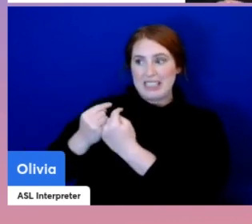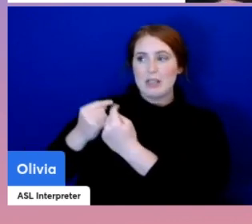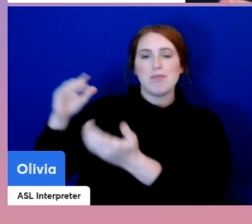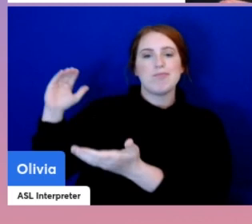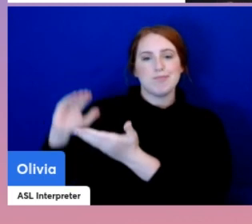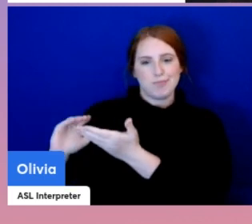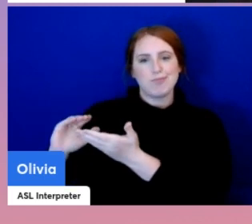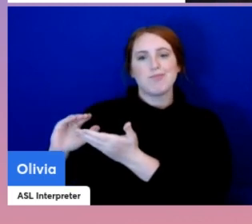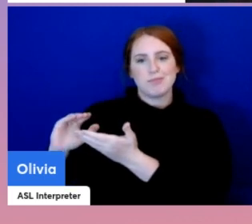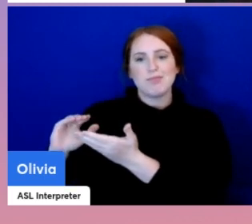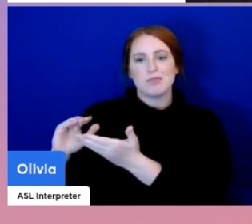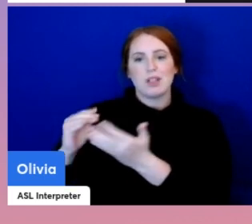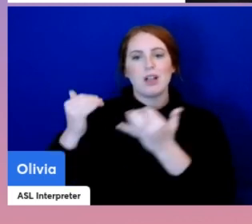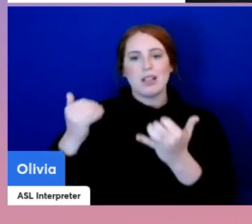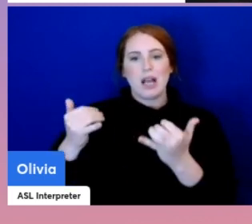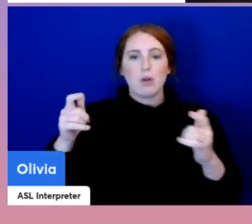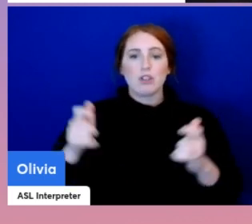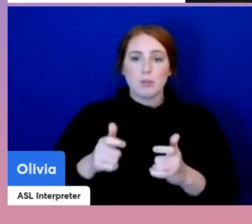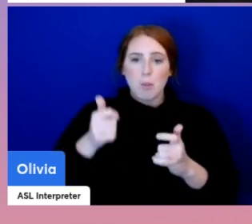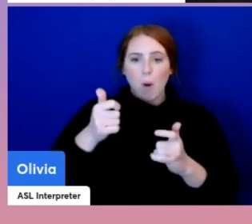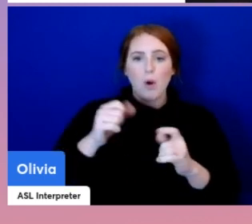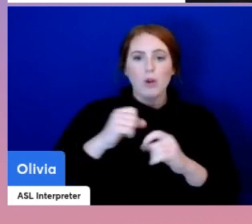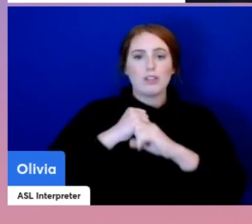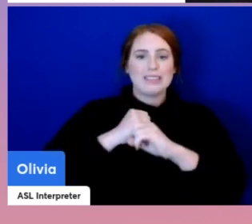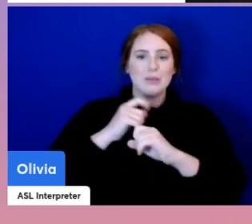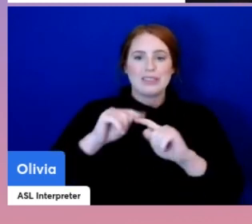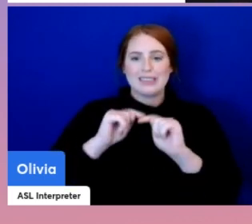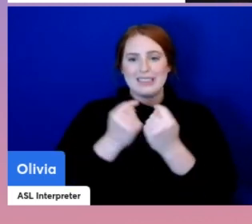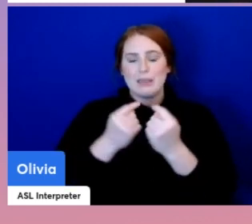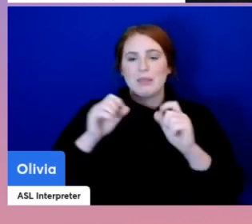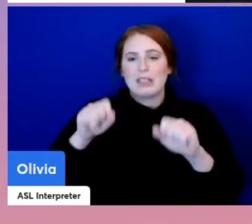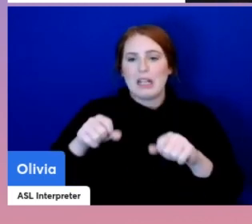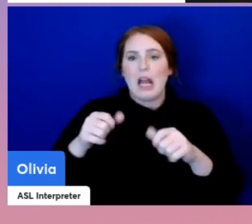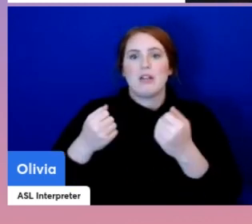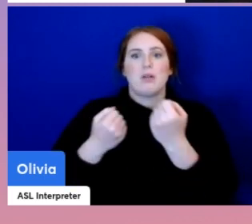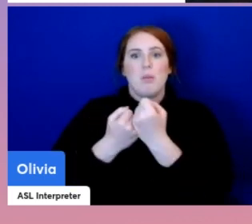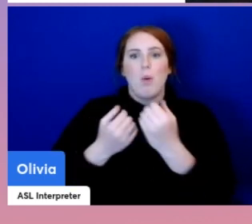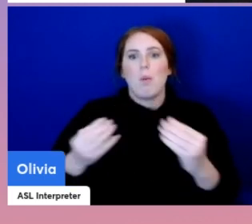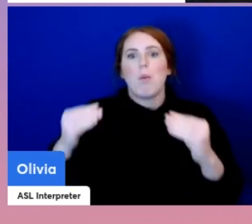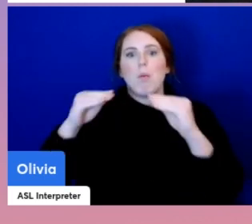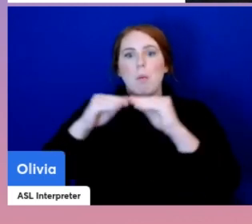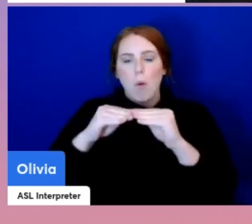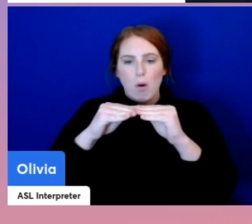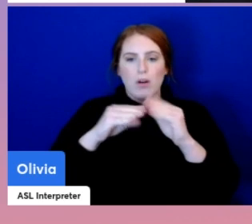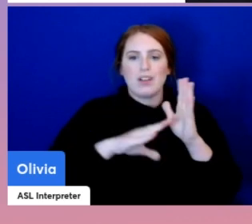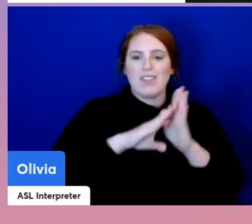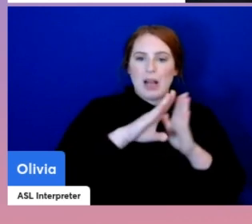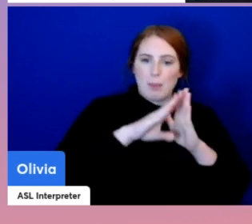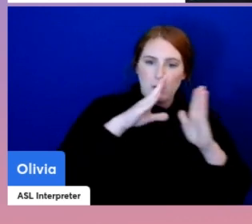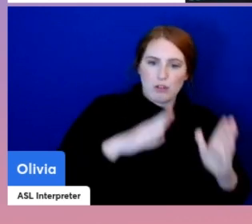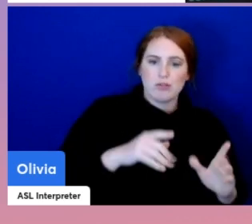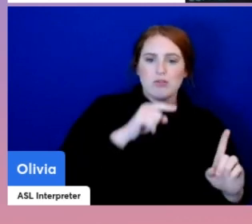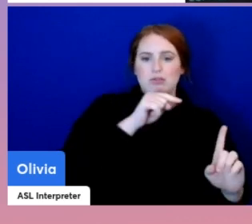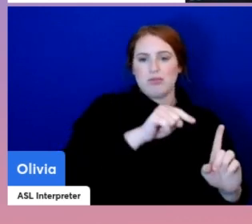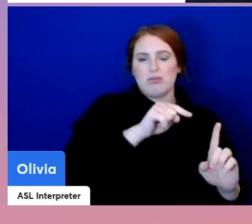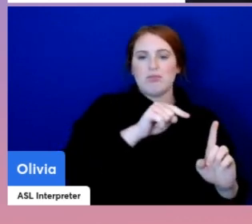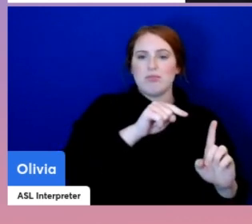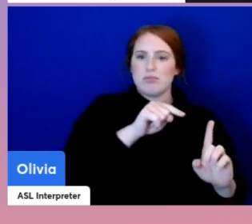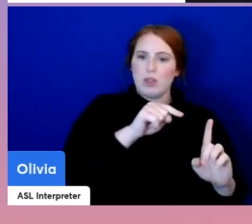support a much larger development team, and the developers are using the artifacts that our security team is producing to accelerate the development